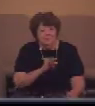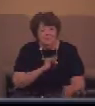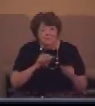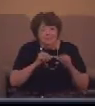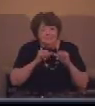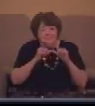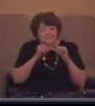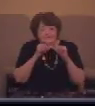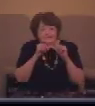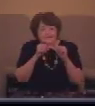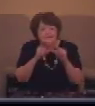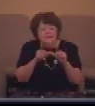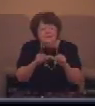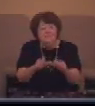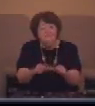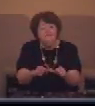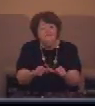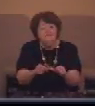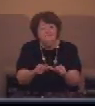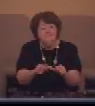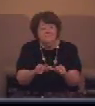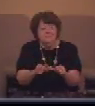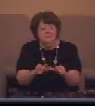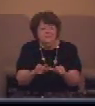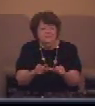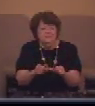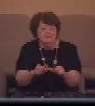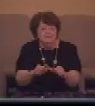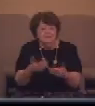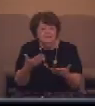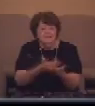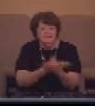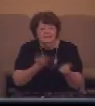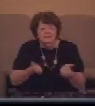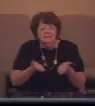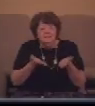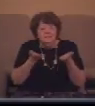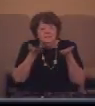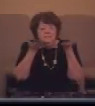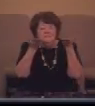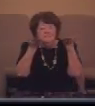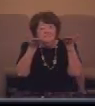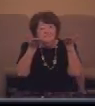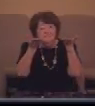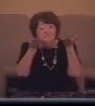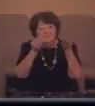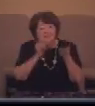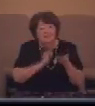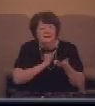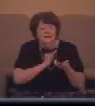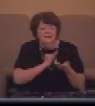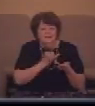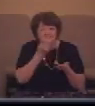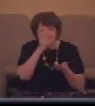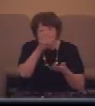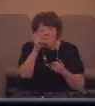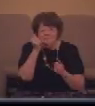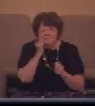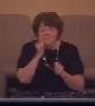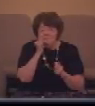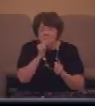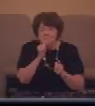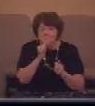I'm pressing on the upward way, new heights I'm gaining.